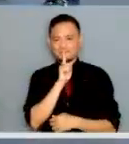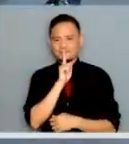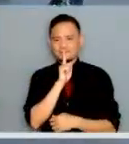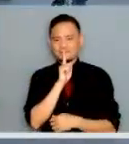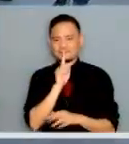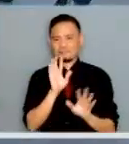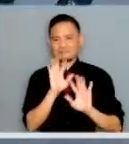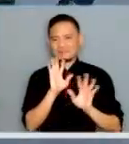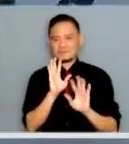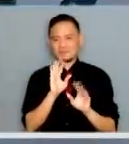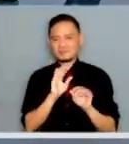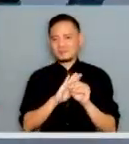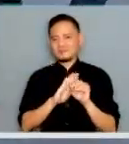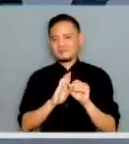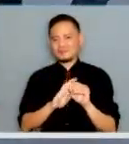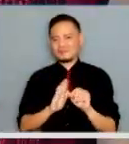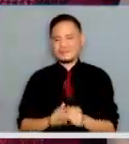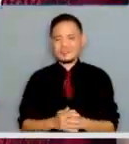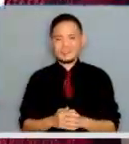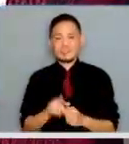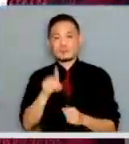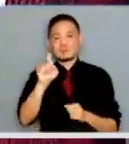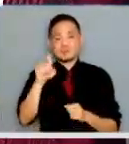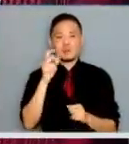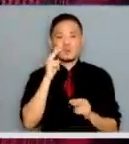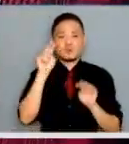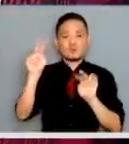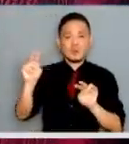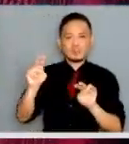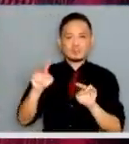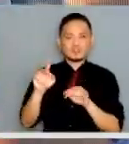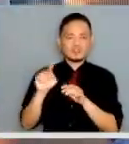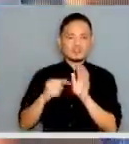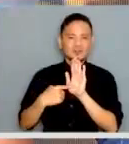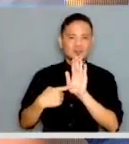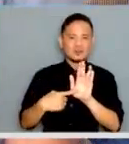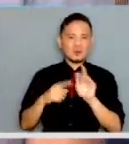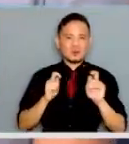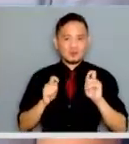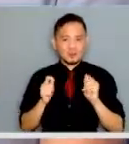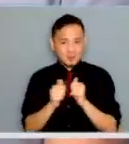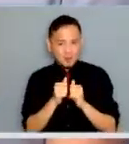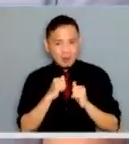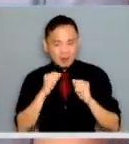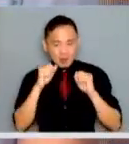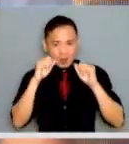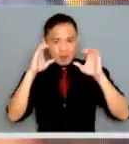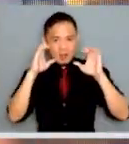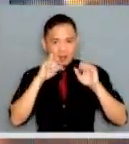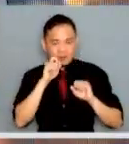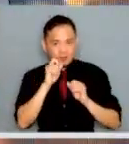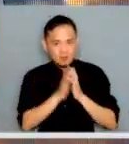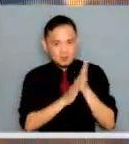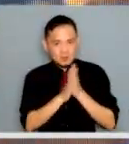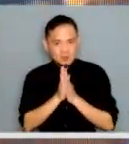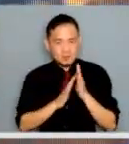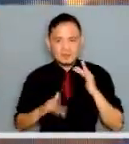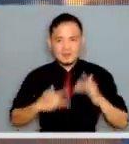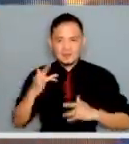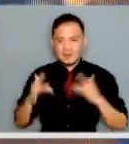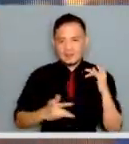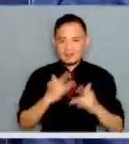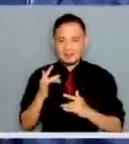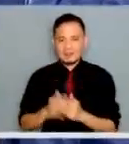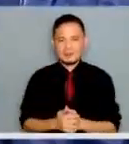hindi ka matatanggal sa next show. Pero promise, lalong na-pick yung interest namin. Kaya nga. And I'm sure you're all very excited,